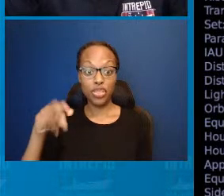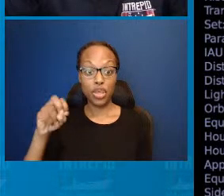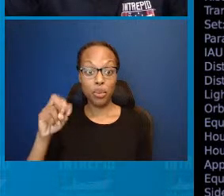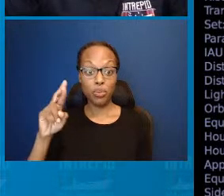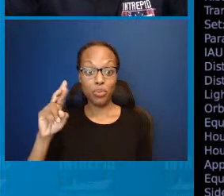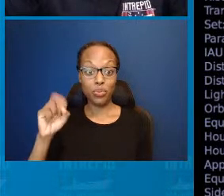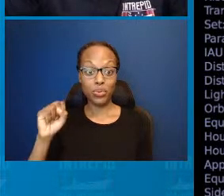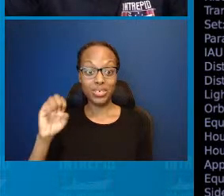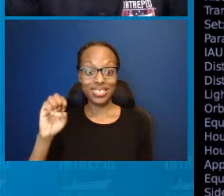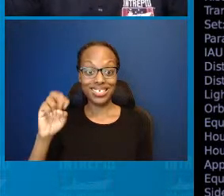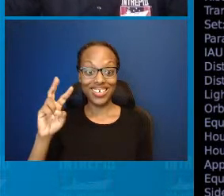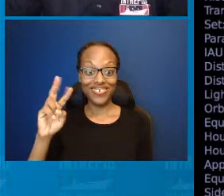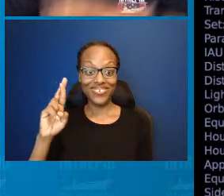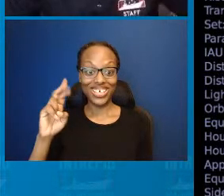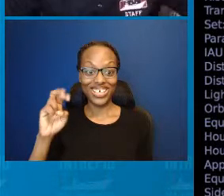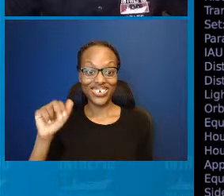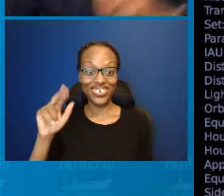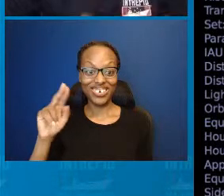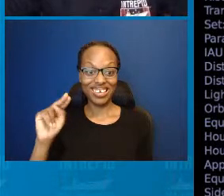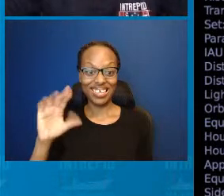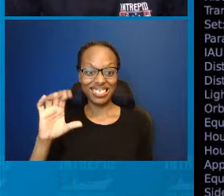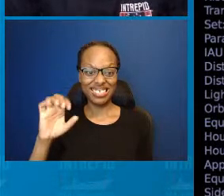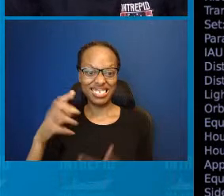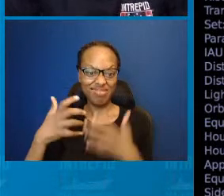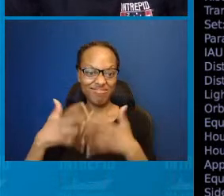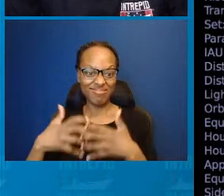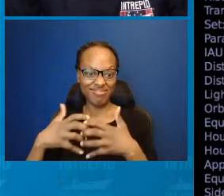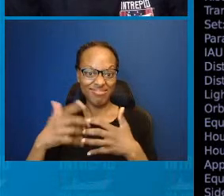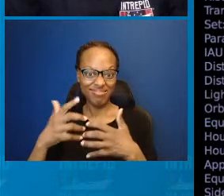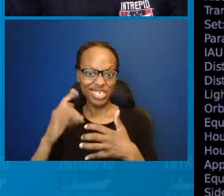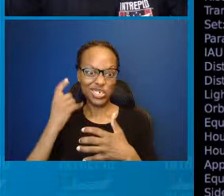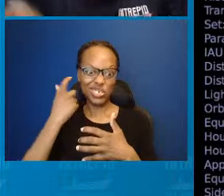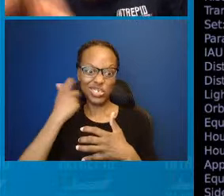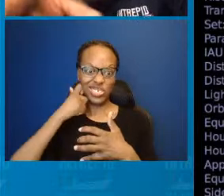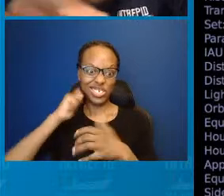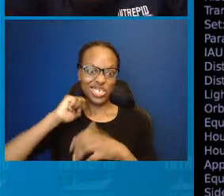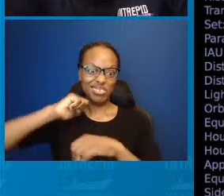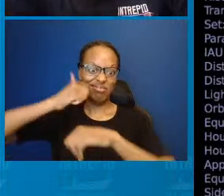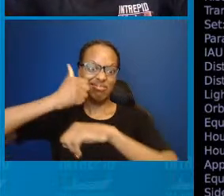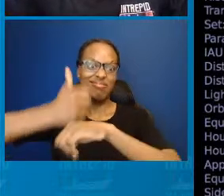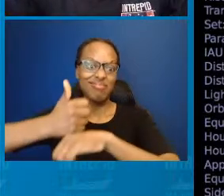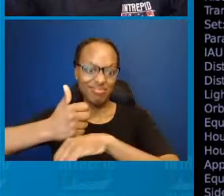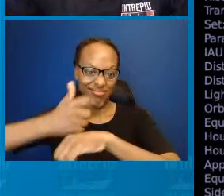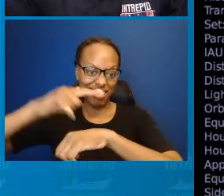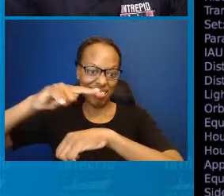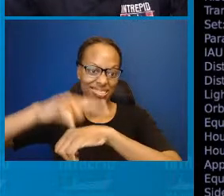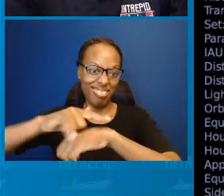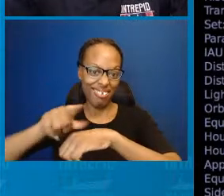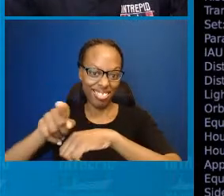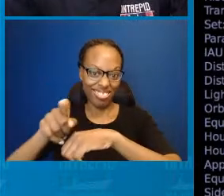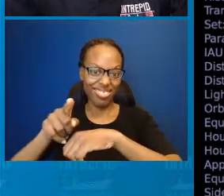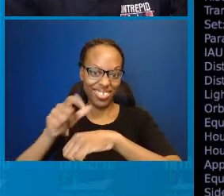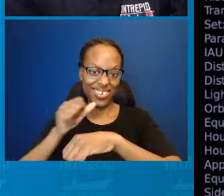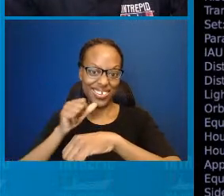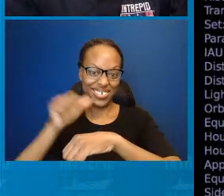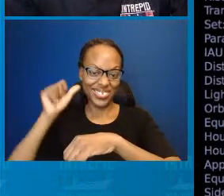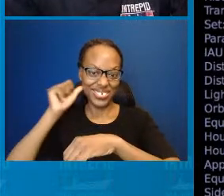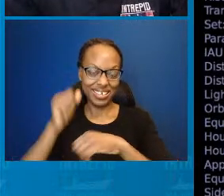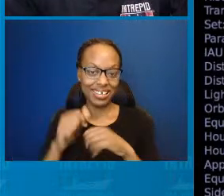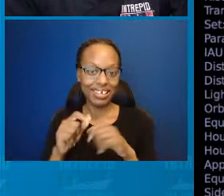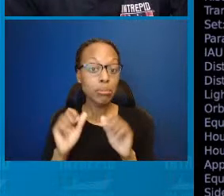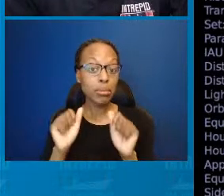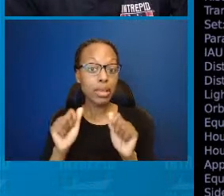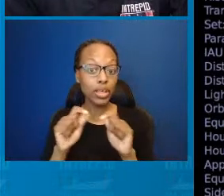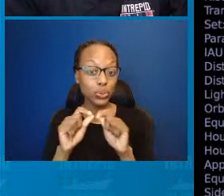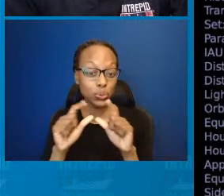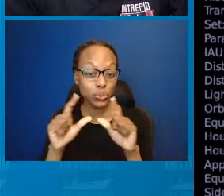rover yesterday around 4 o'clock. We just landed there. We can't see it here, but you can get a pretty close-up view of